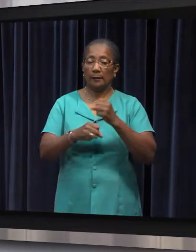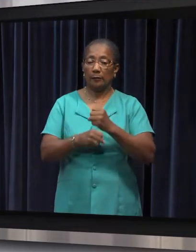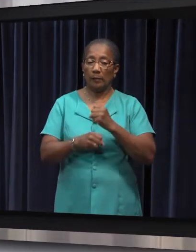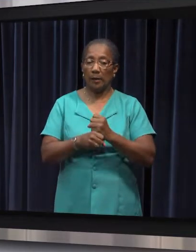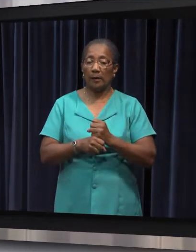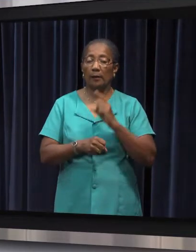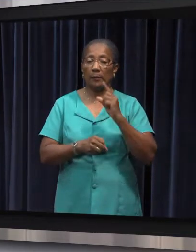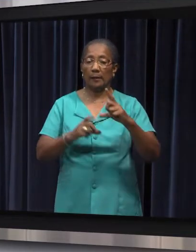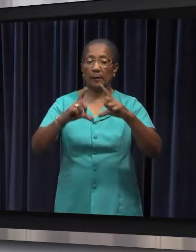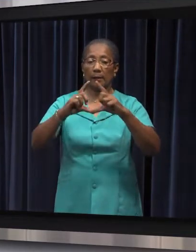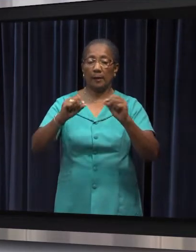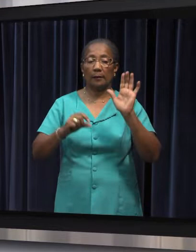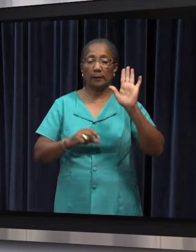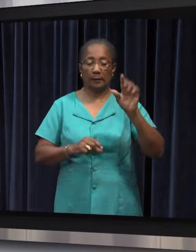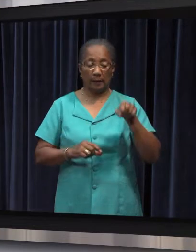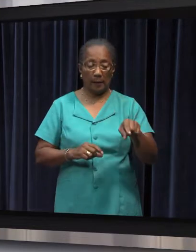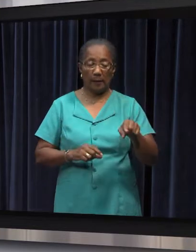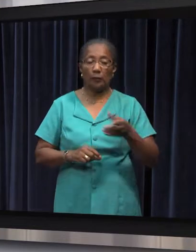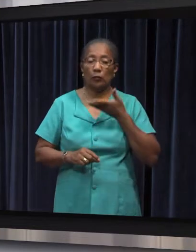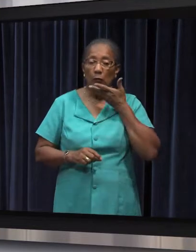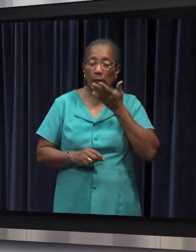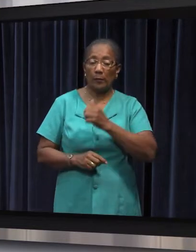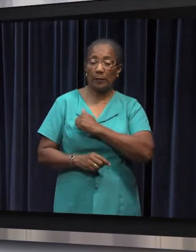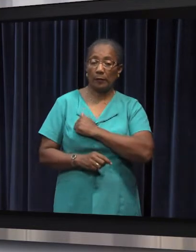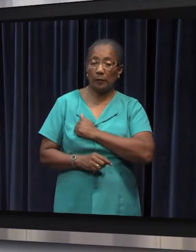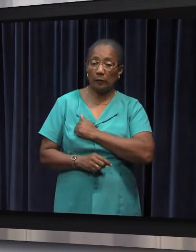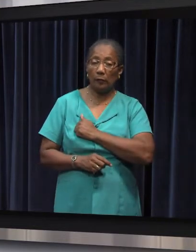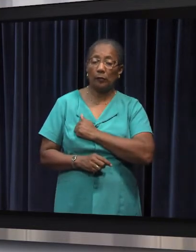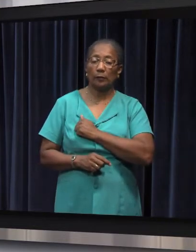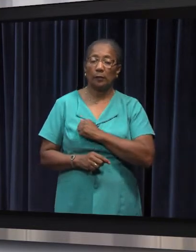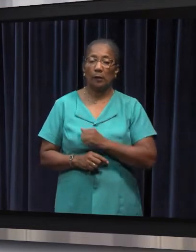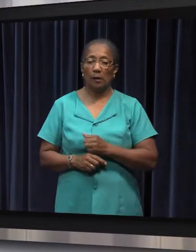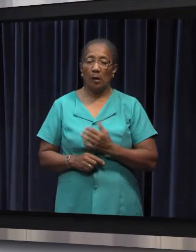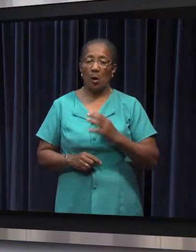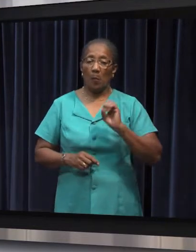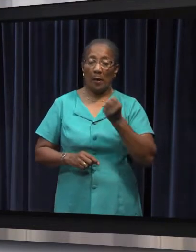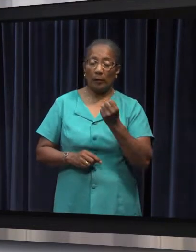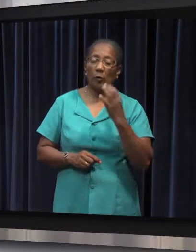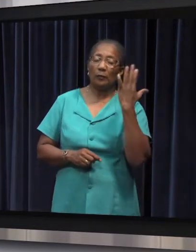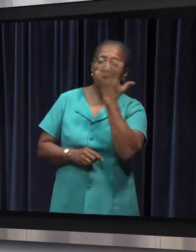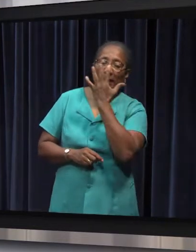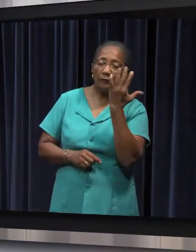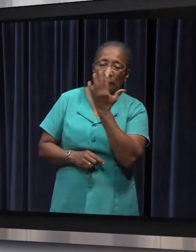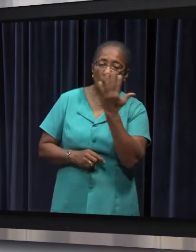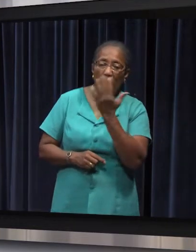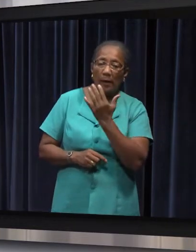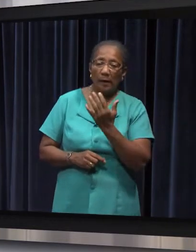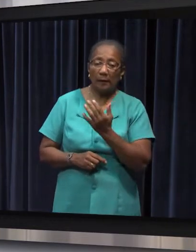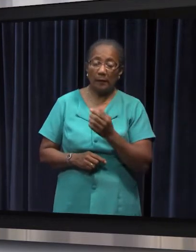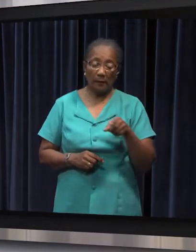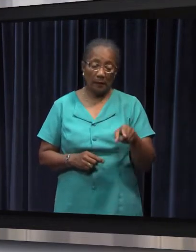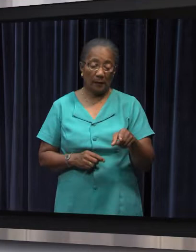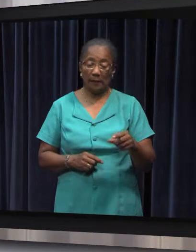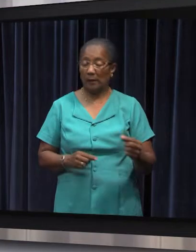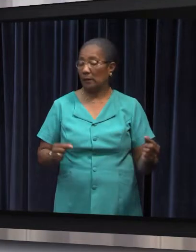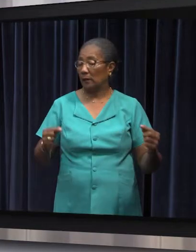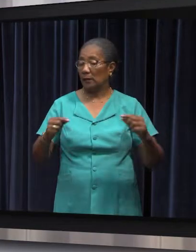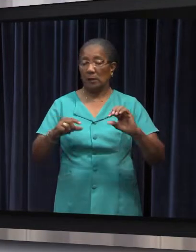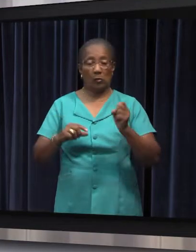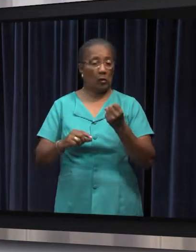was intended that the National Youth Parliament met with the candidate youth ambassadors. Due to